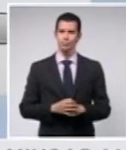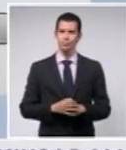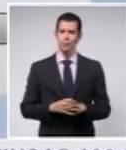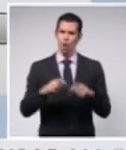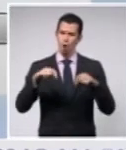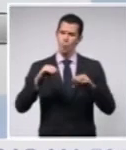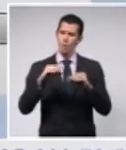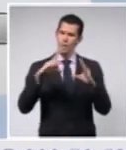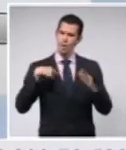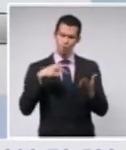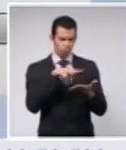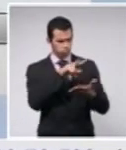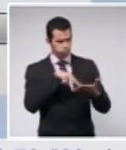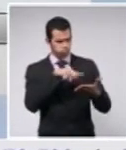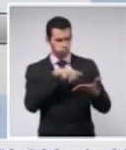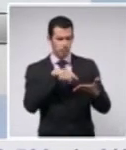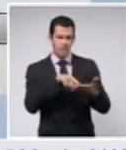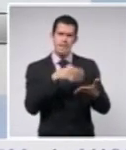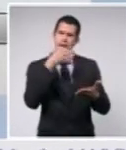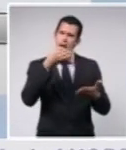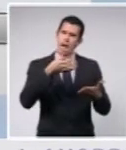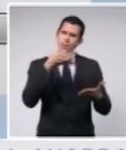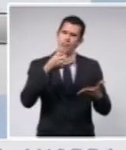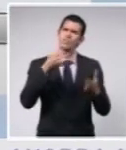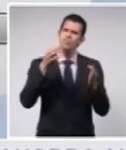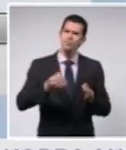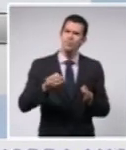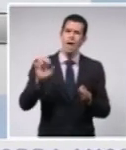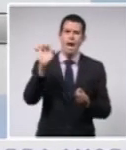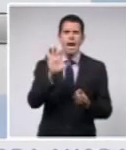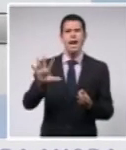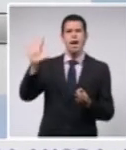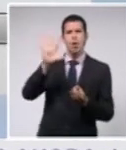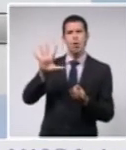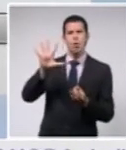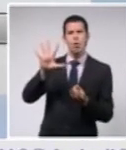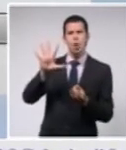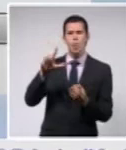113,824 new cases yesterday, for a total of